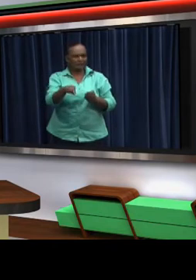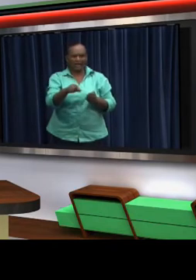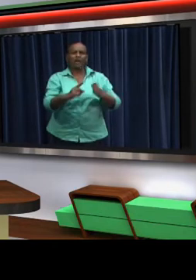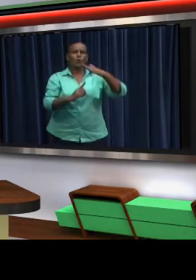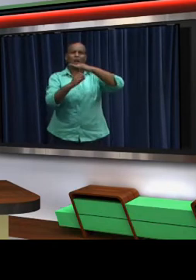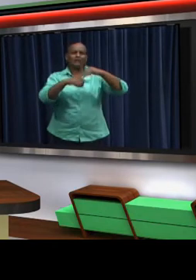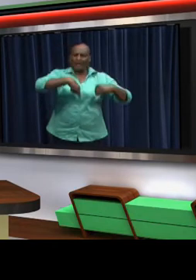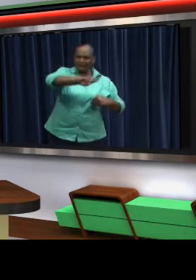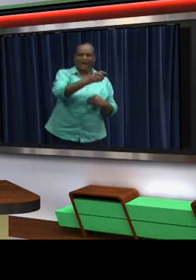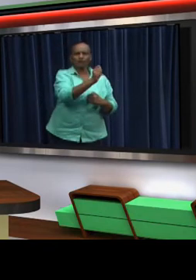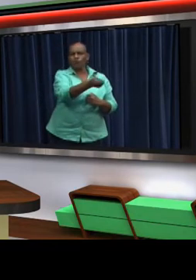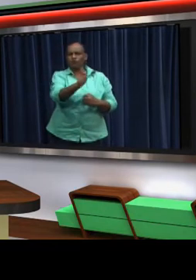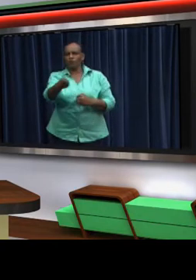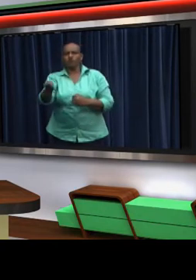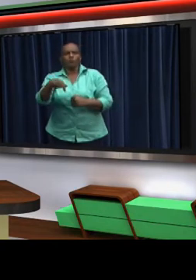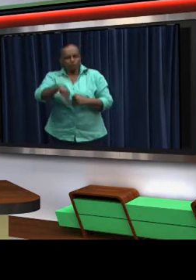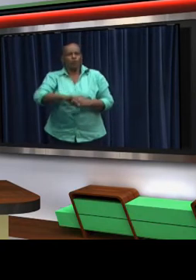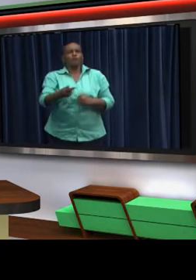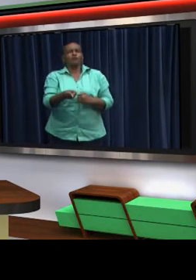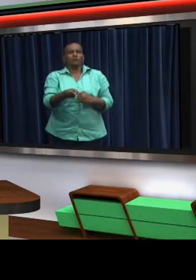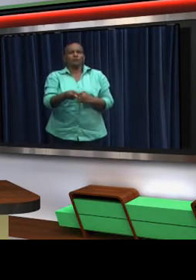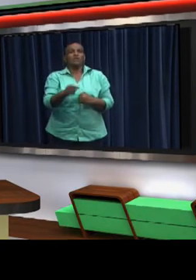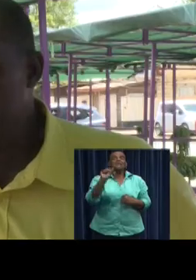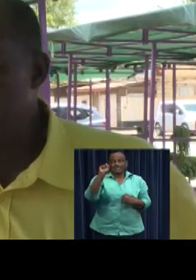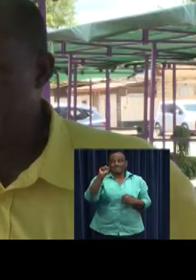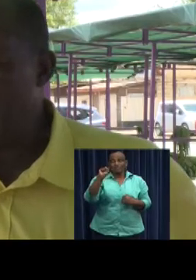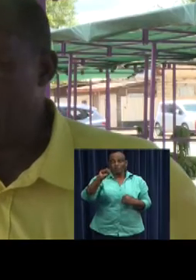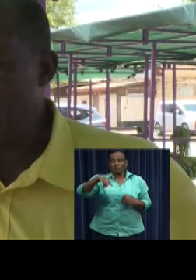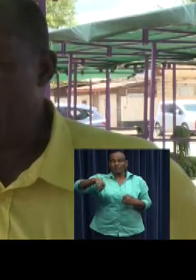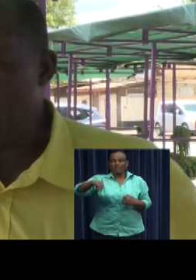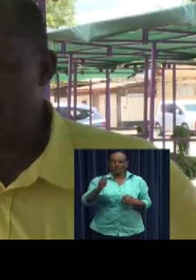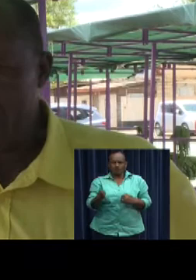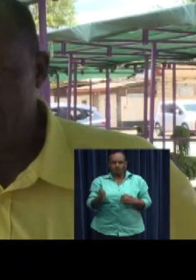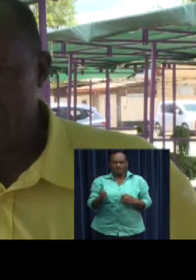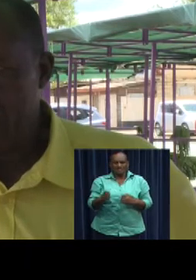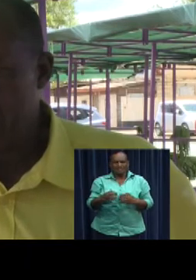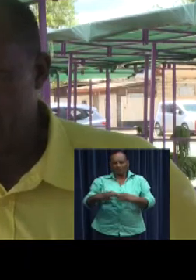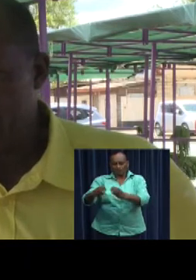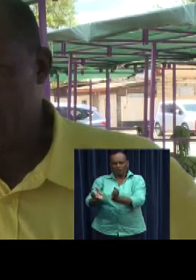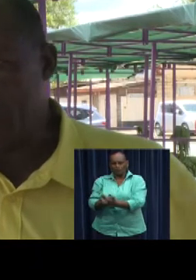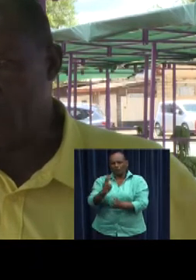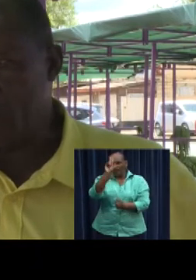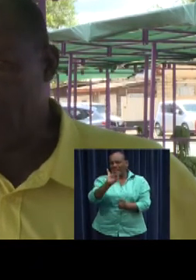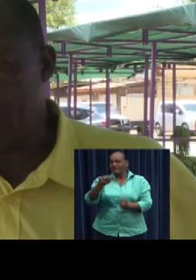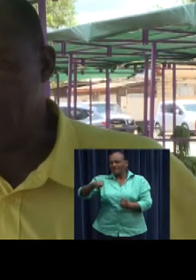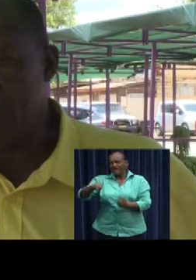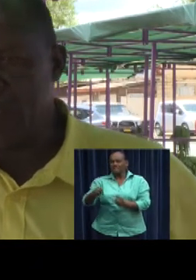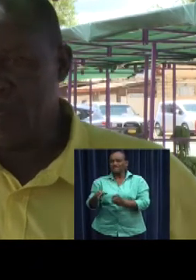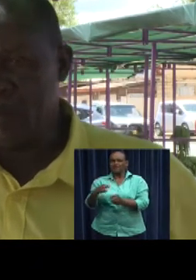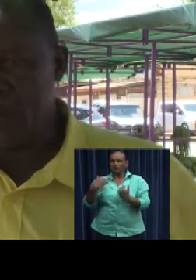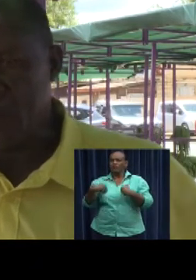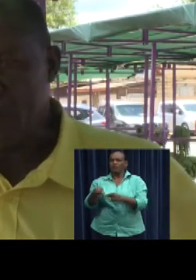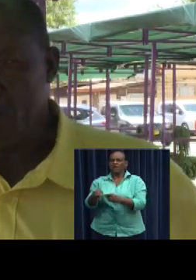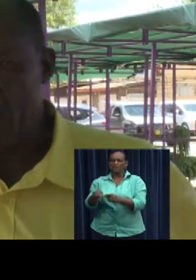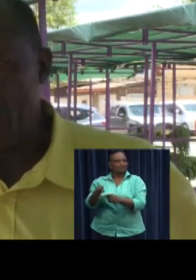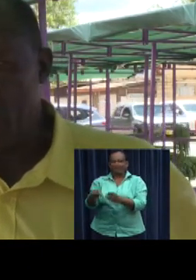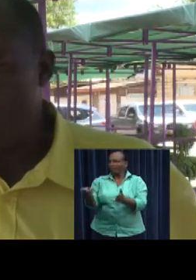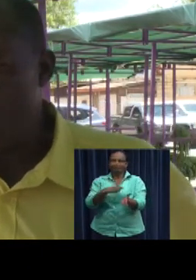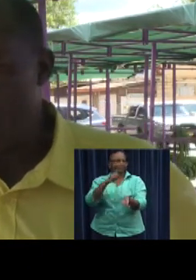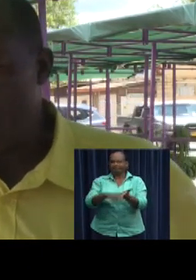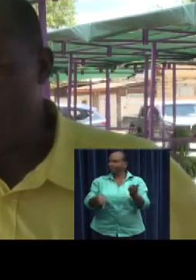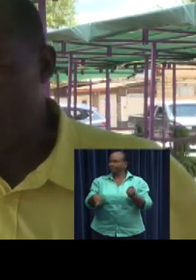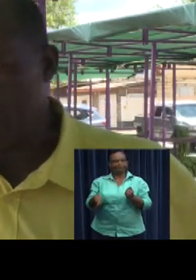of them are still selling their goods along the waterkant. Simon Manizel, chairman of the cooperative of Haitian farmers in